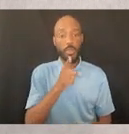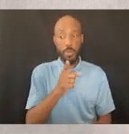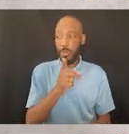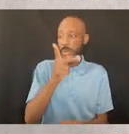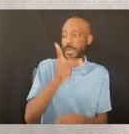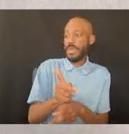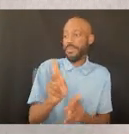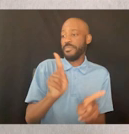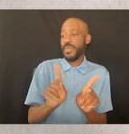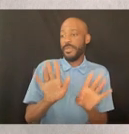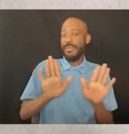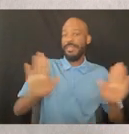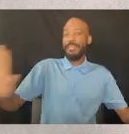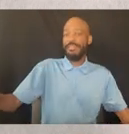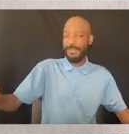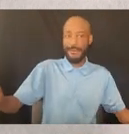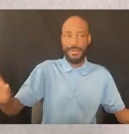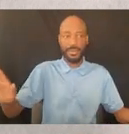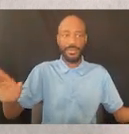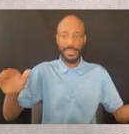at arm's length.